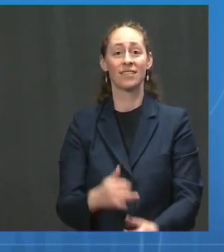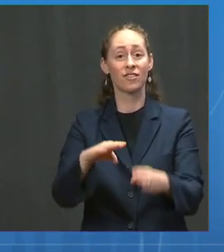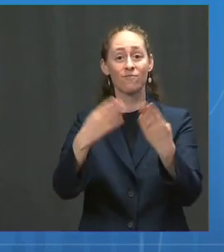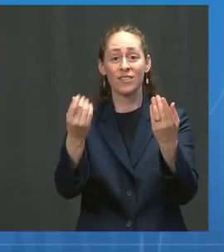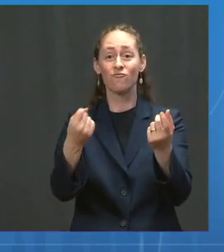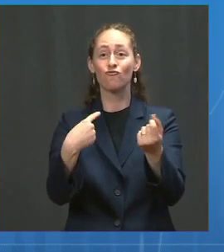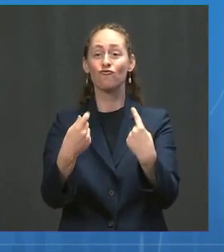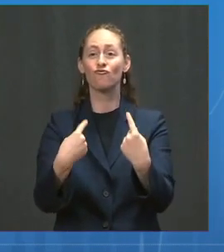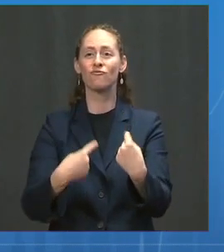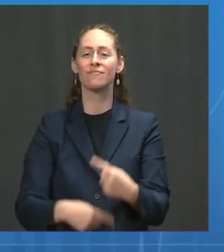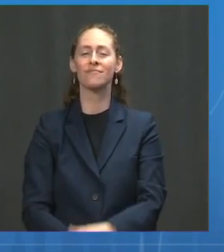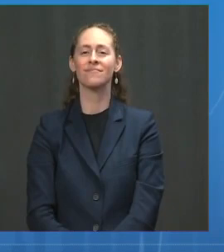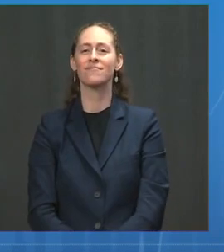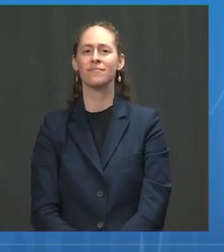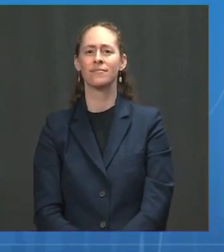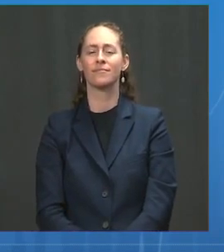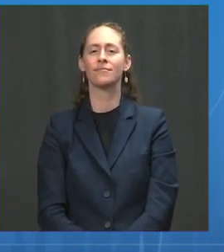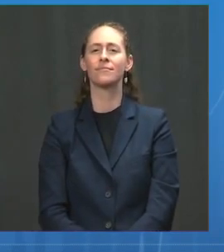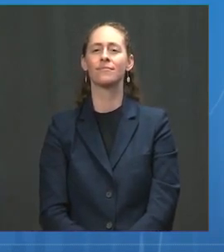question.